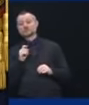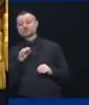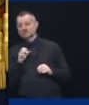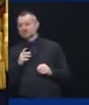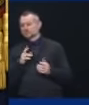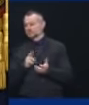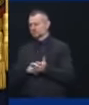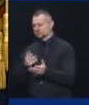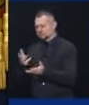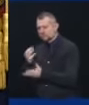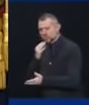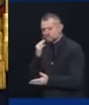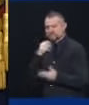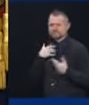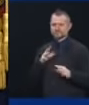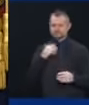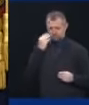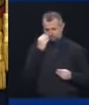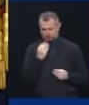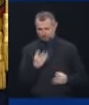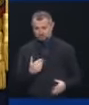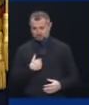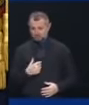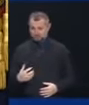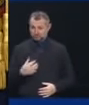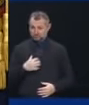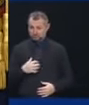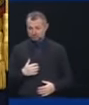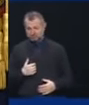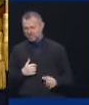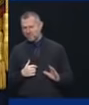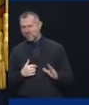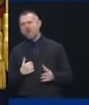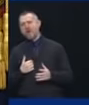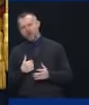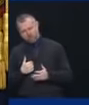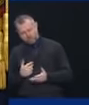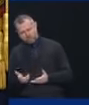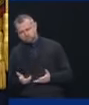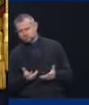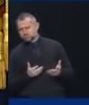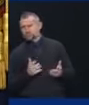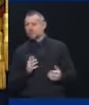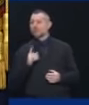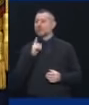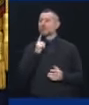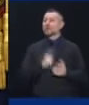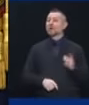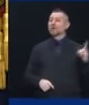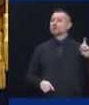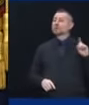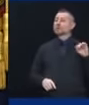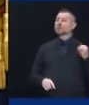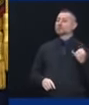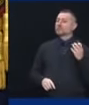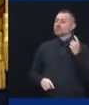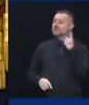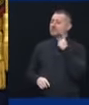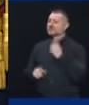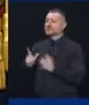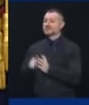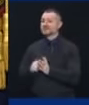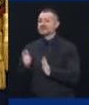I wouldn't have any issue with turning it over. I don't know what the Department of Justice said, and I don't know what the legal issues